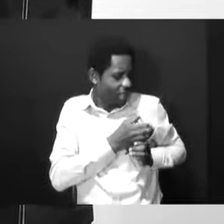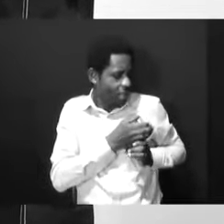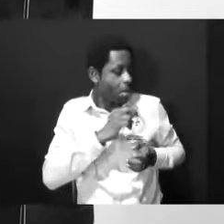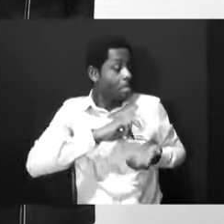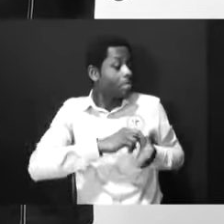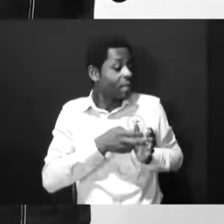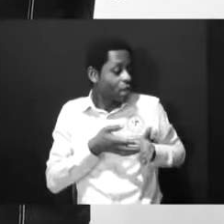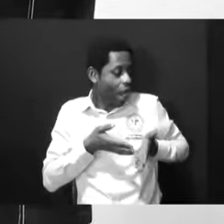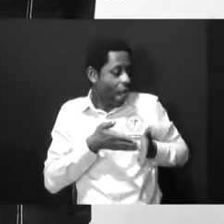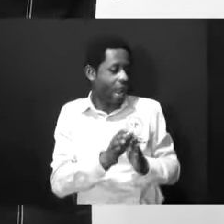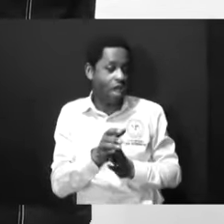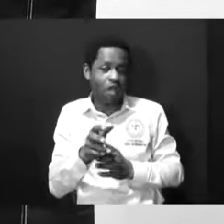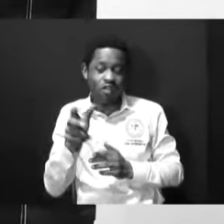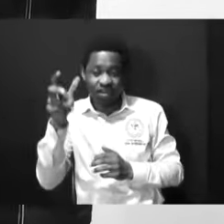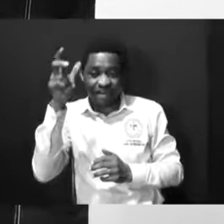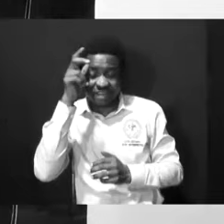foothold.